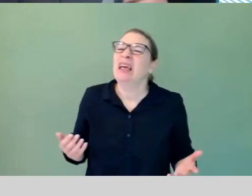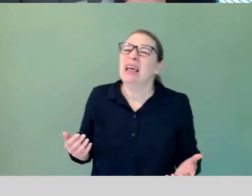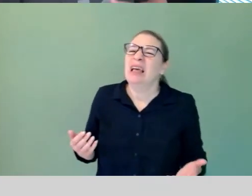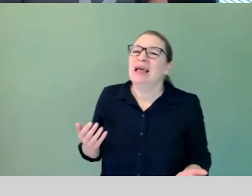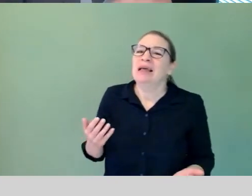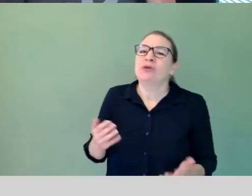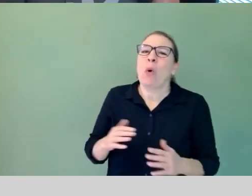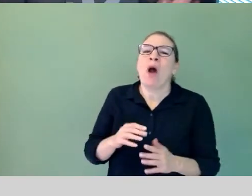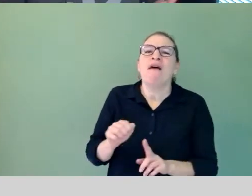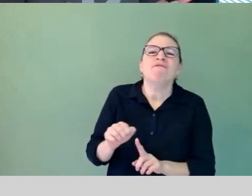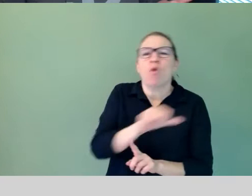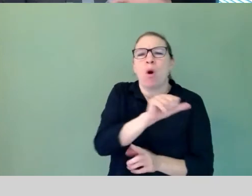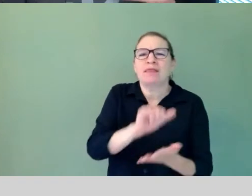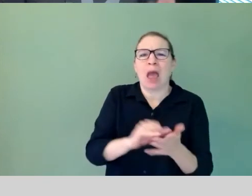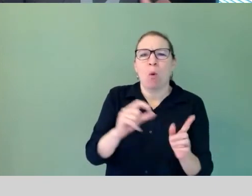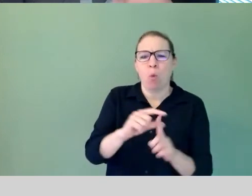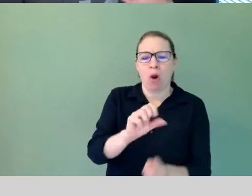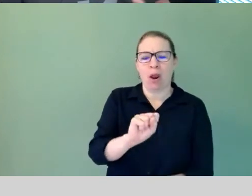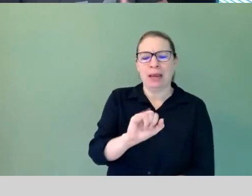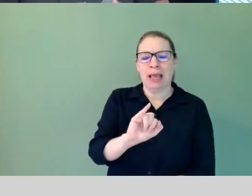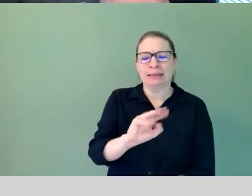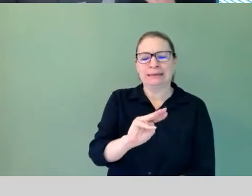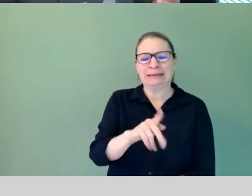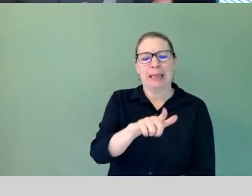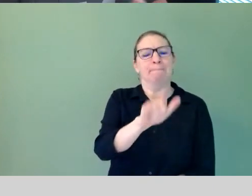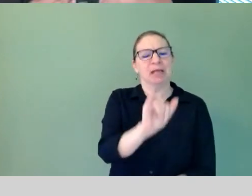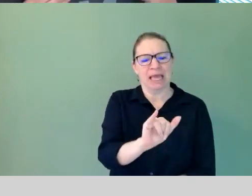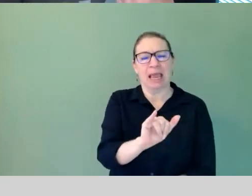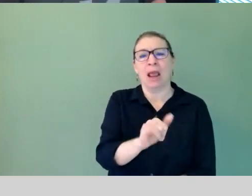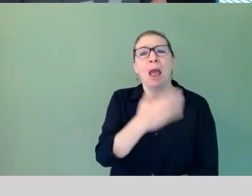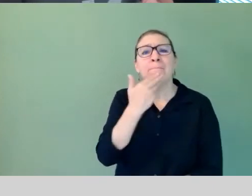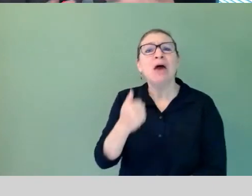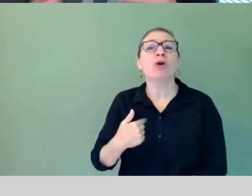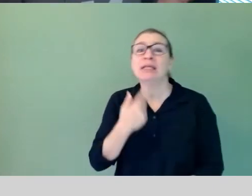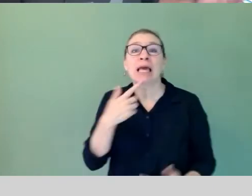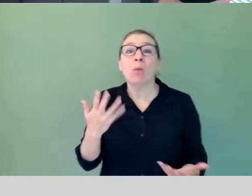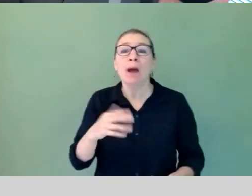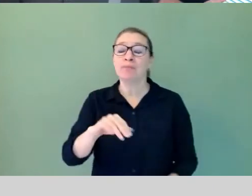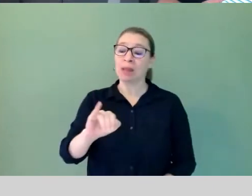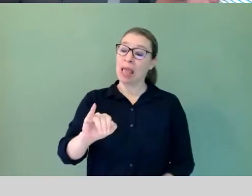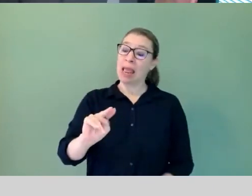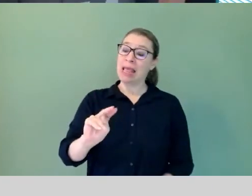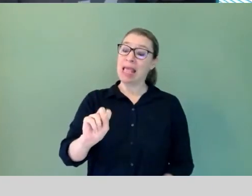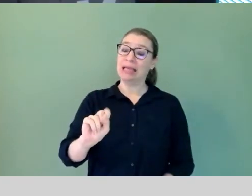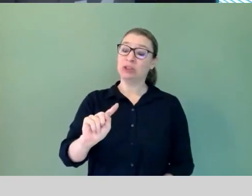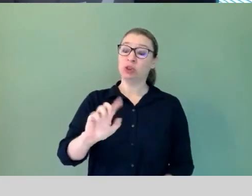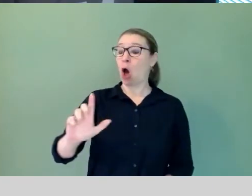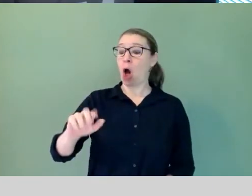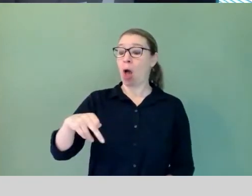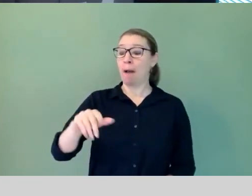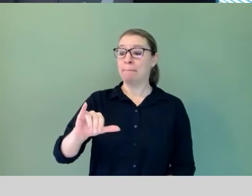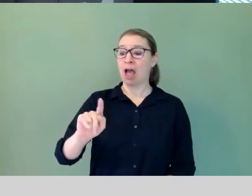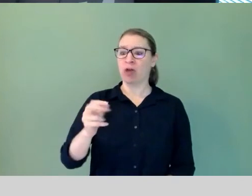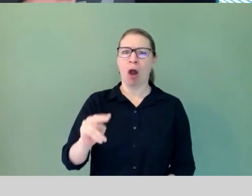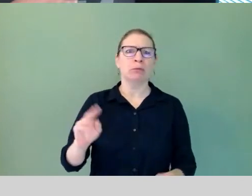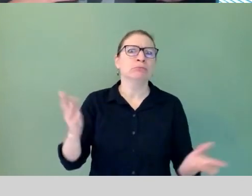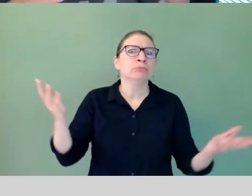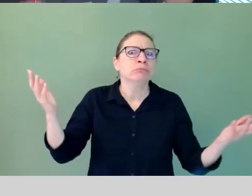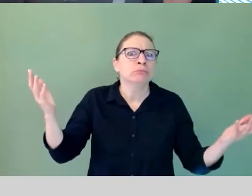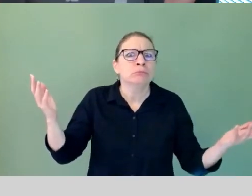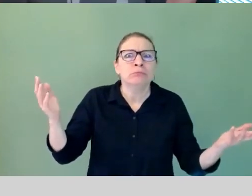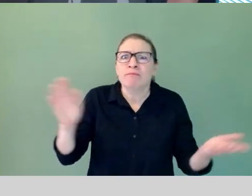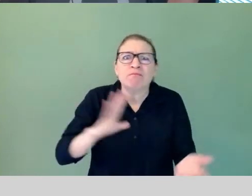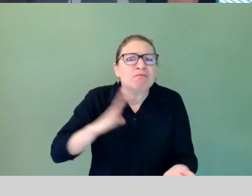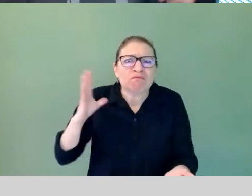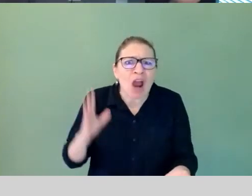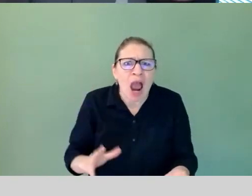task. So avoid words and languages that can make people doubt their skills. Just doesn't, like, you can just remove the simply. Like, it's not like you